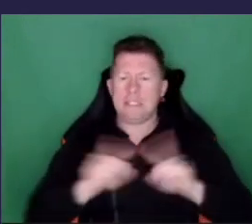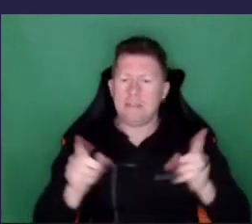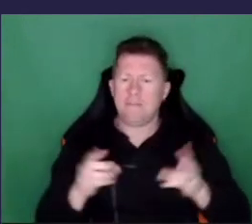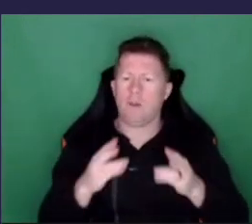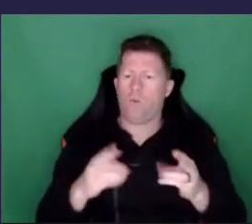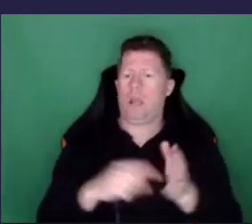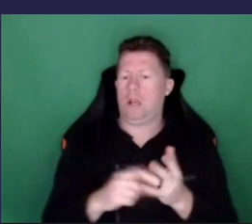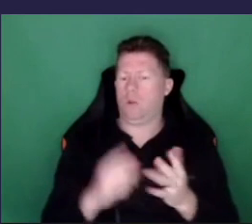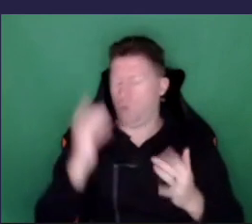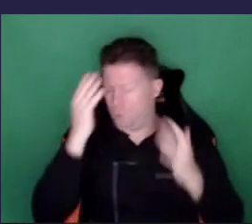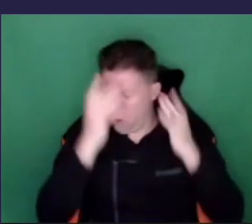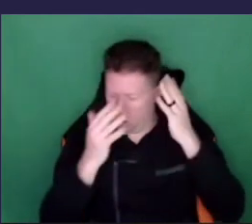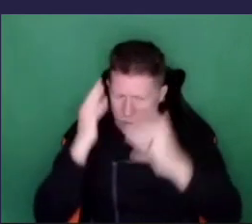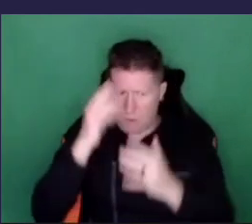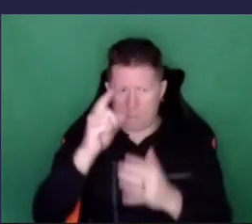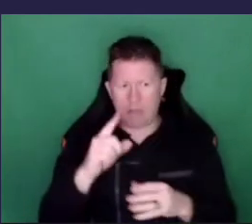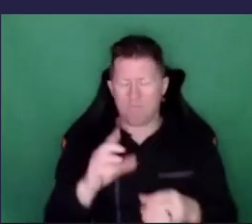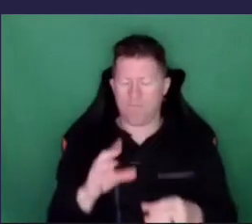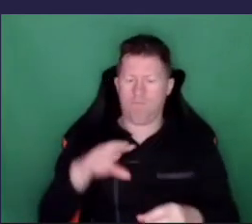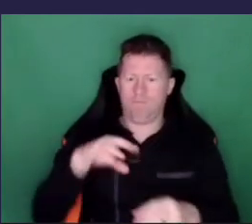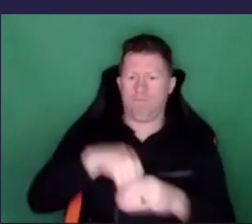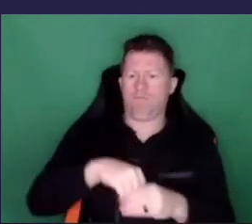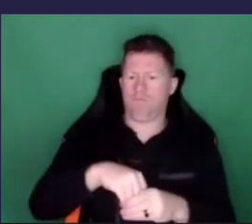this, but contribution.